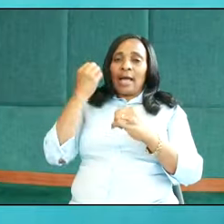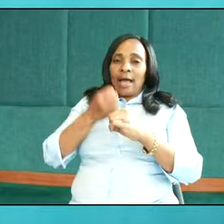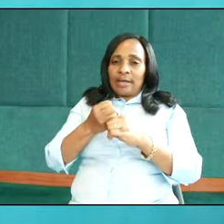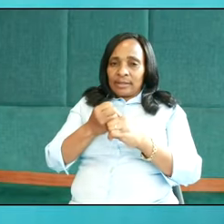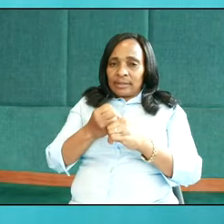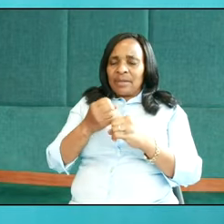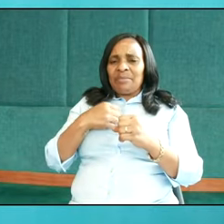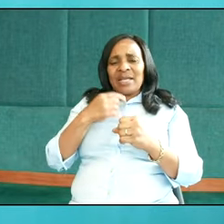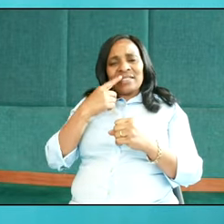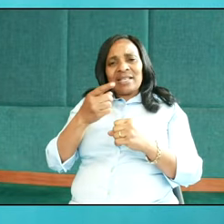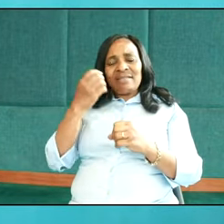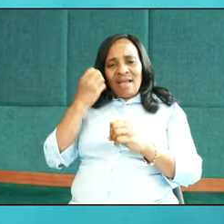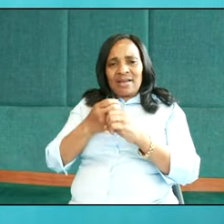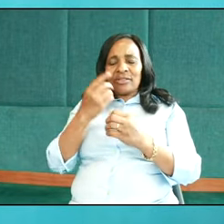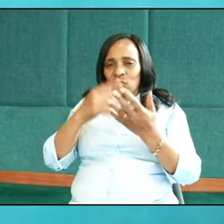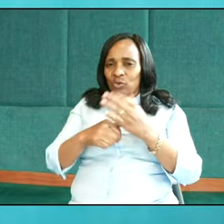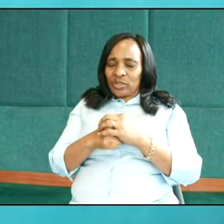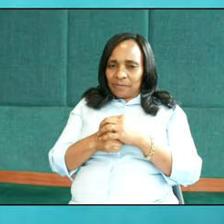here